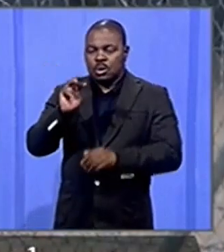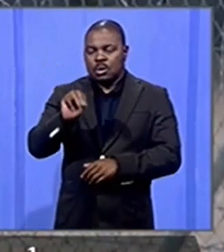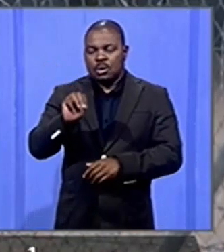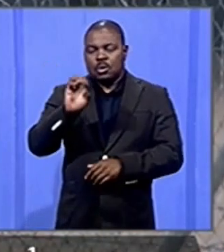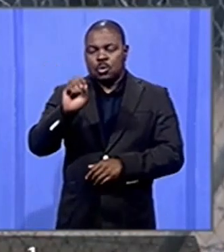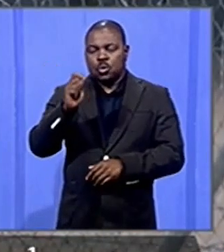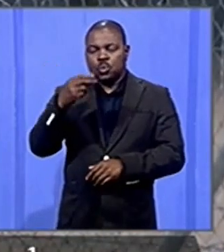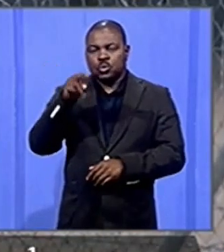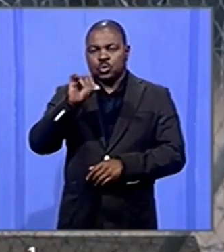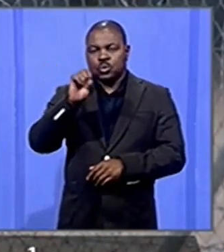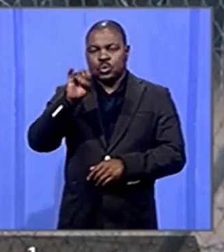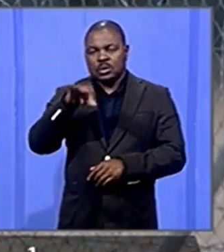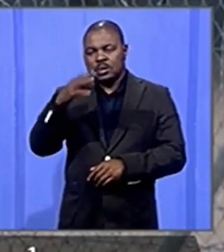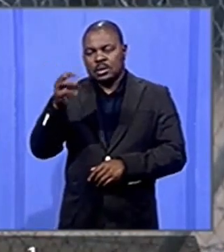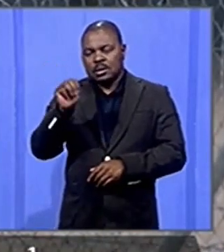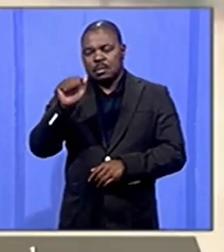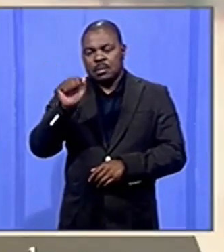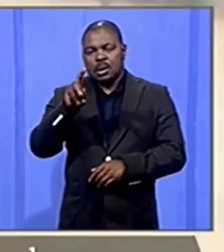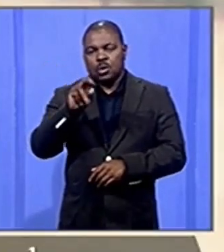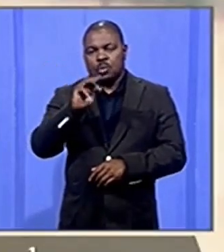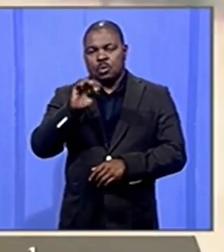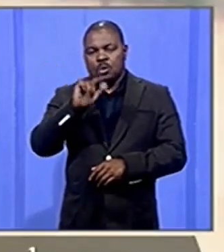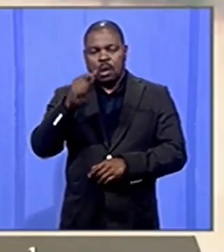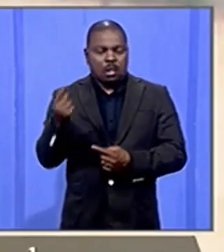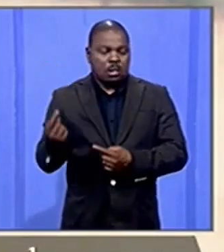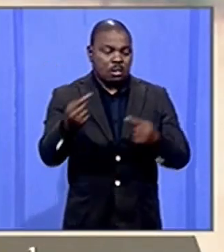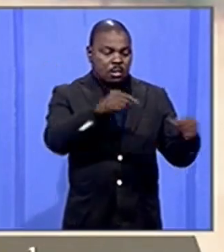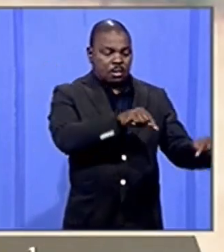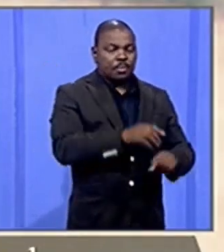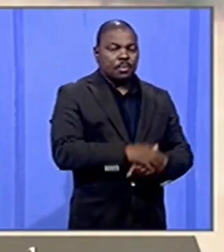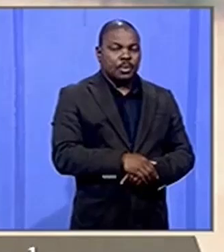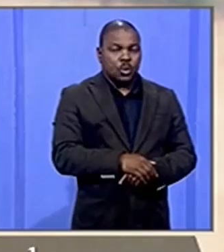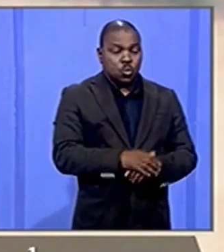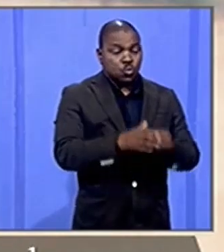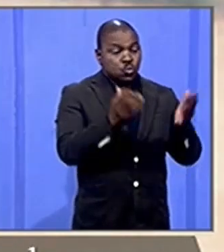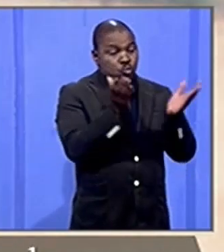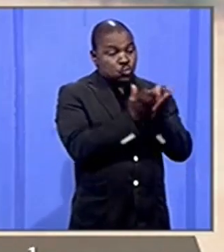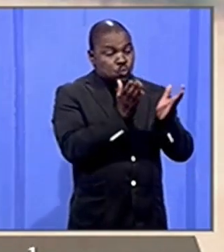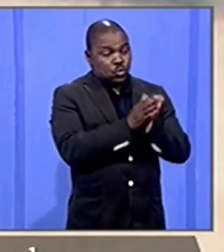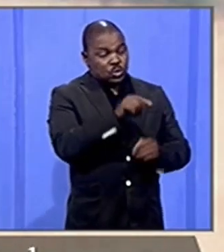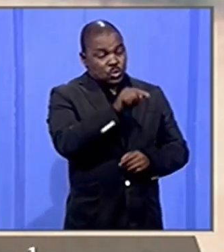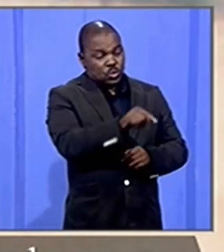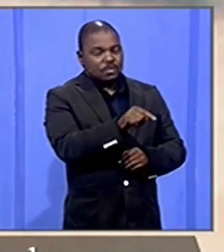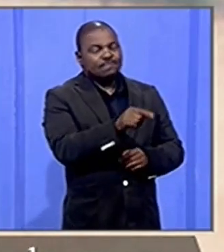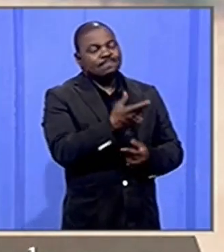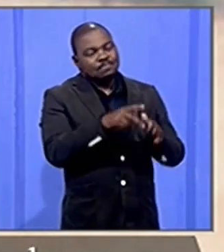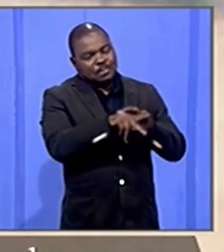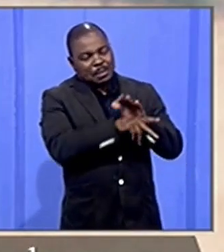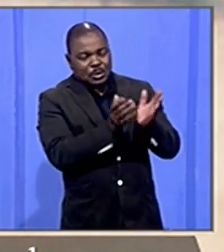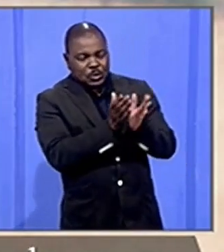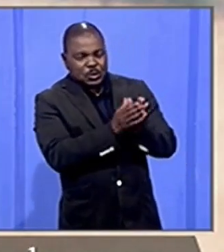Marumula ba tsenelang kwa go sona. Dikago tsa rona tsa sekolo jaaka sa agilwe re le mo primary